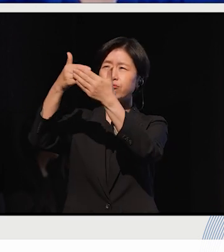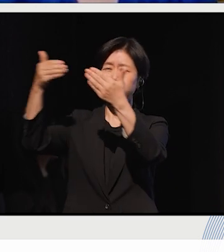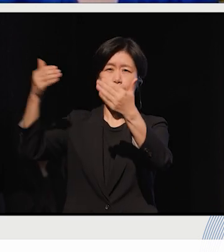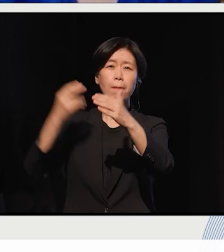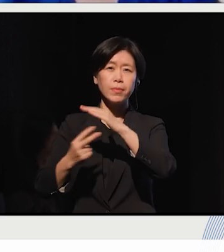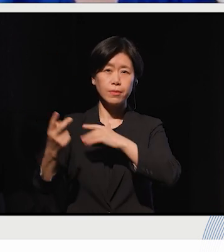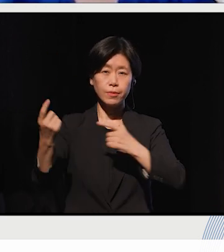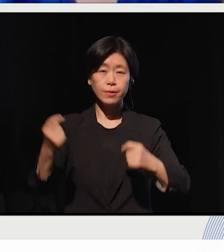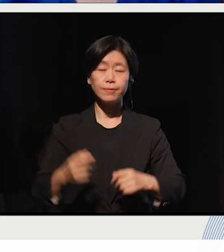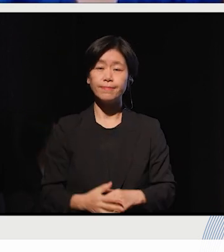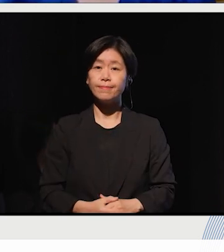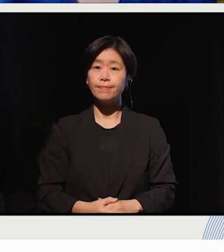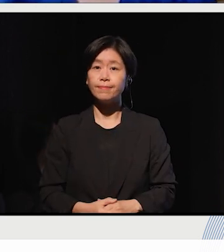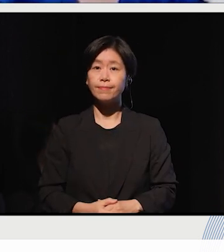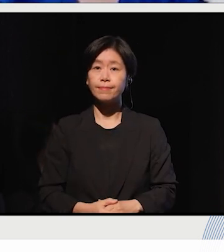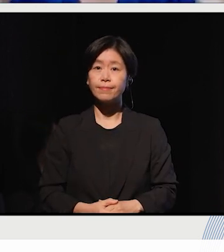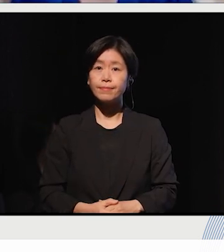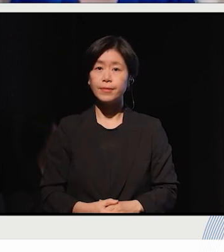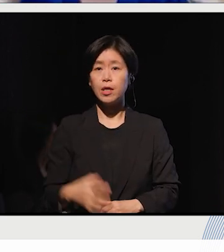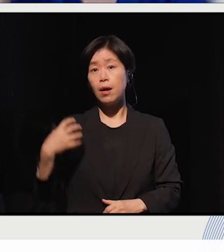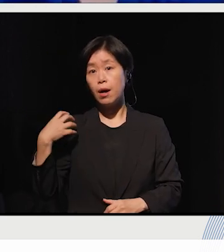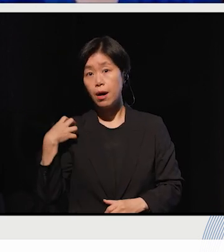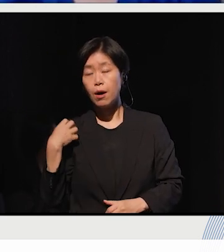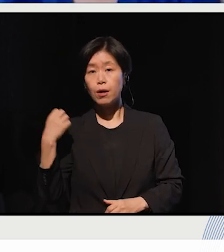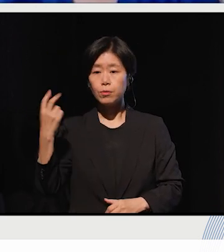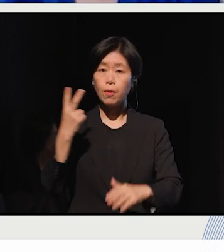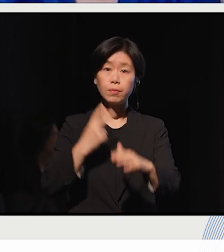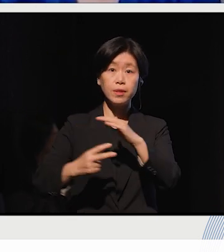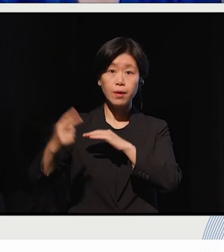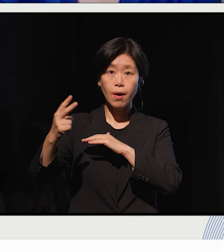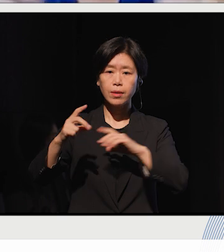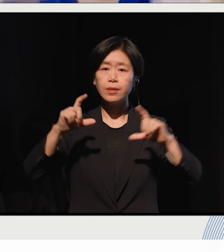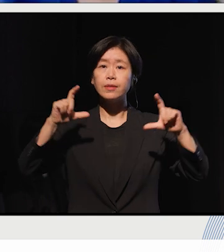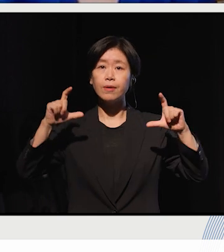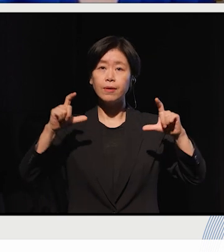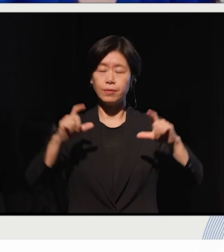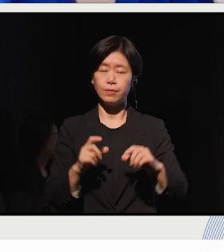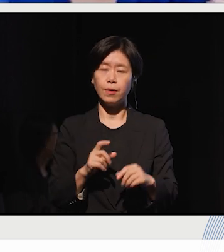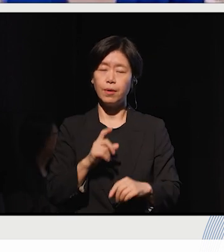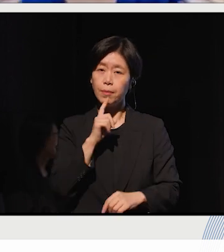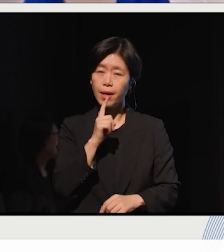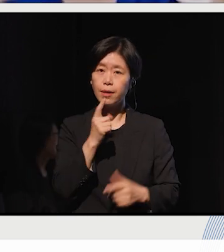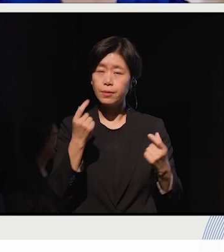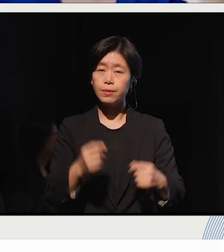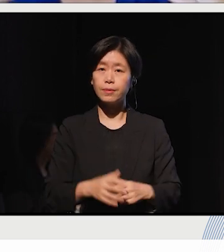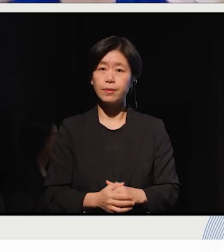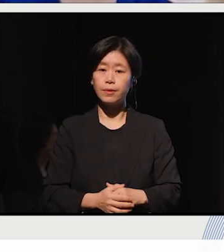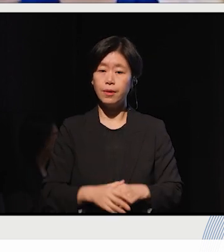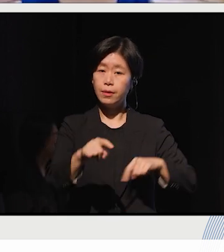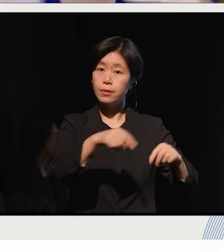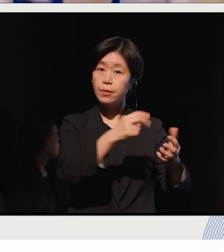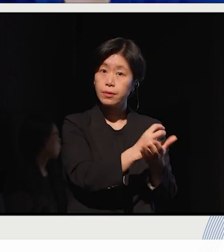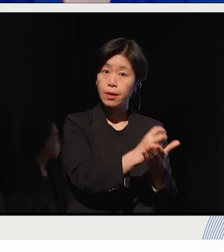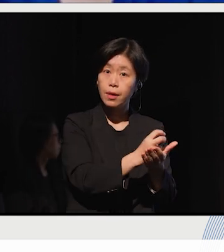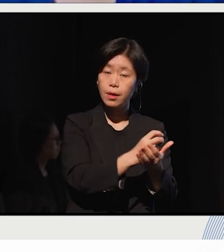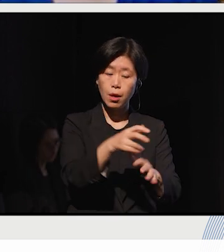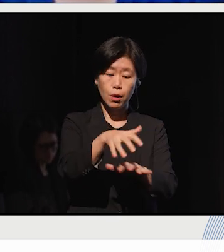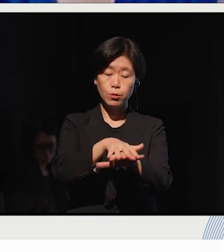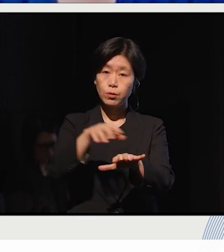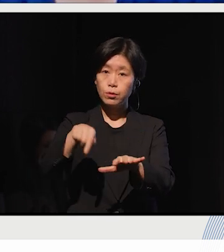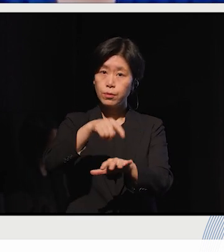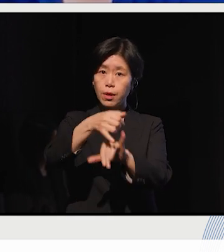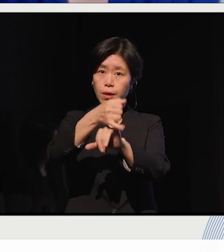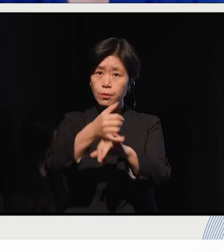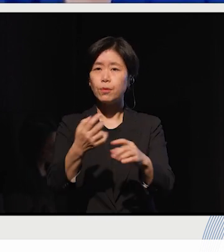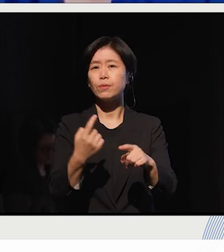The policy could very well be your organizational commitment. So the Kennedy Center's policy,